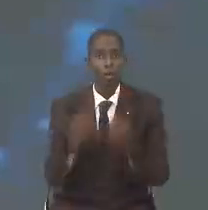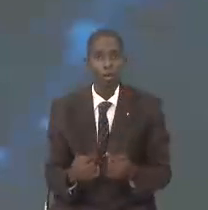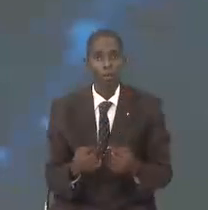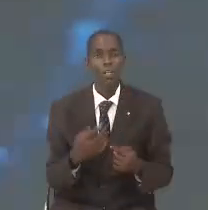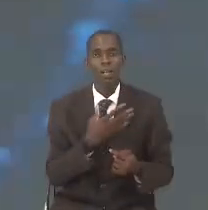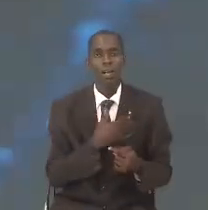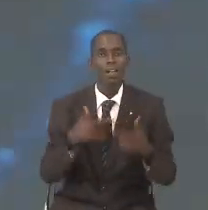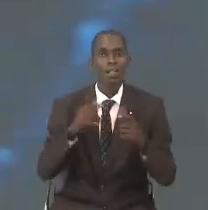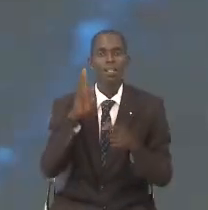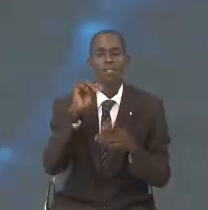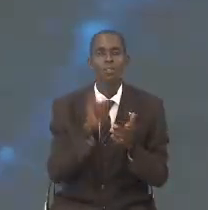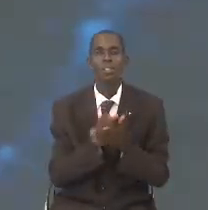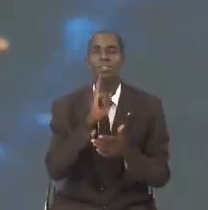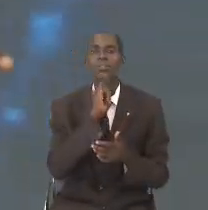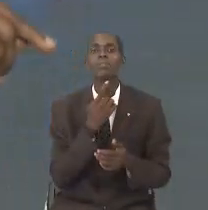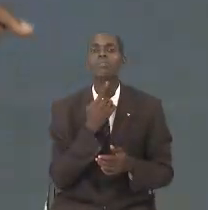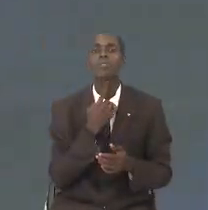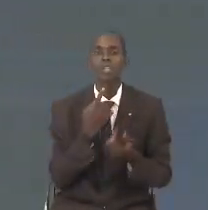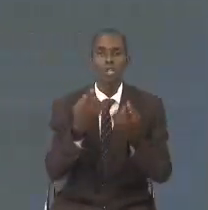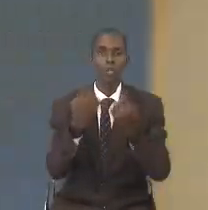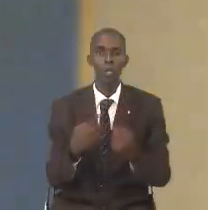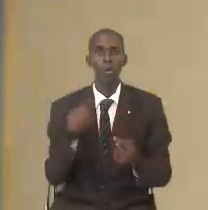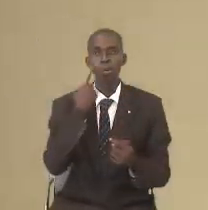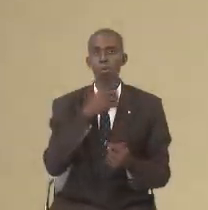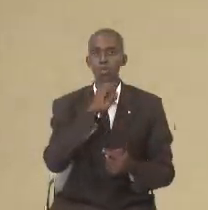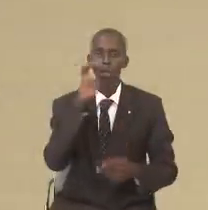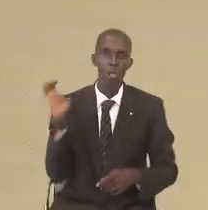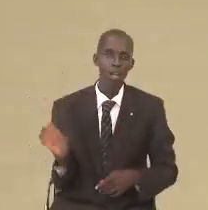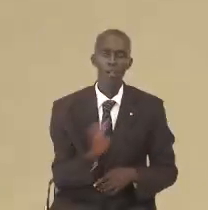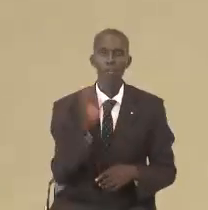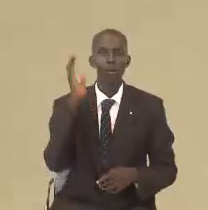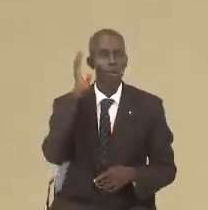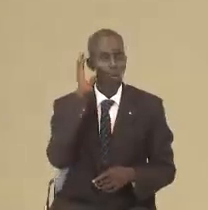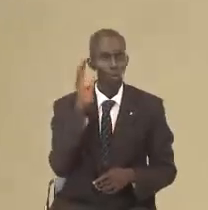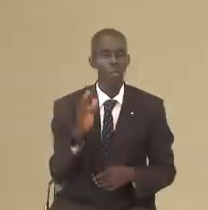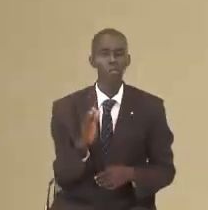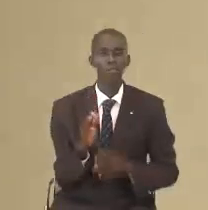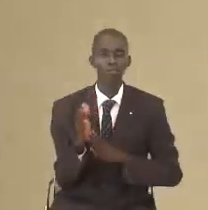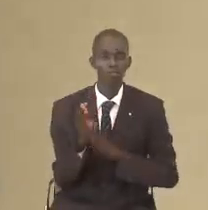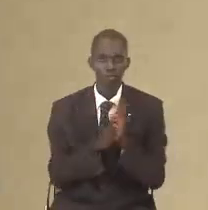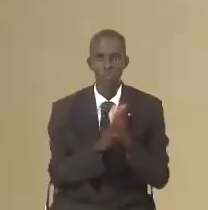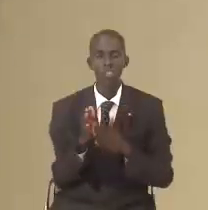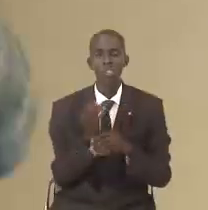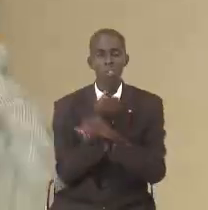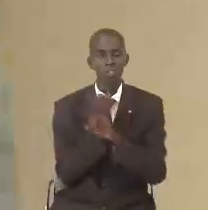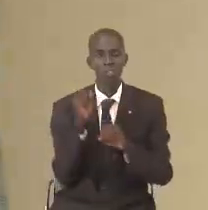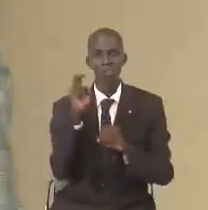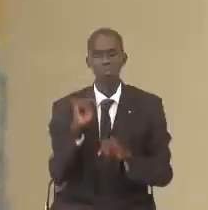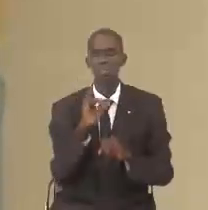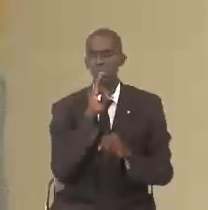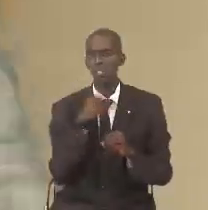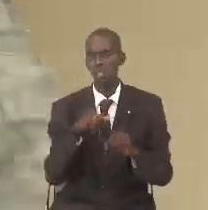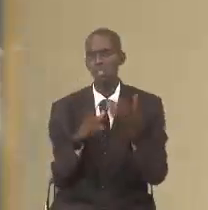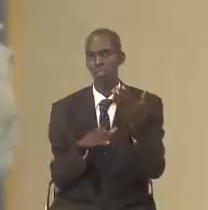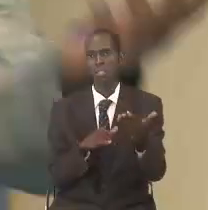is athirst come. And whosoever will is still available. Salvation is still available.